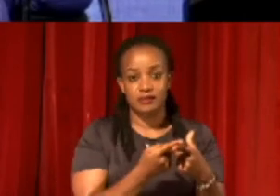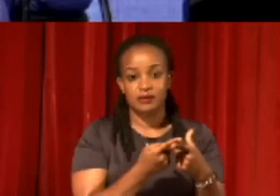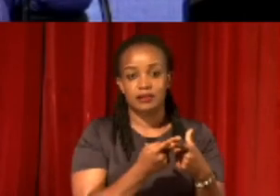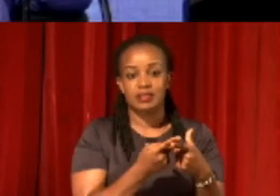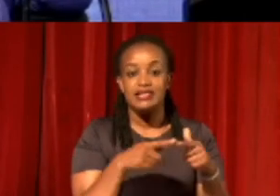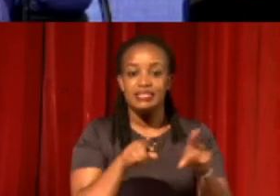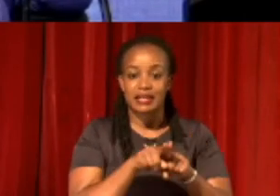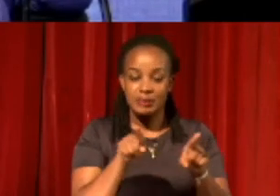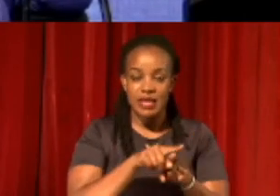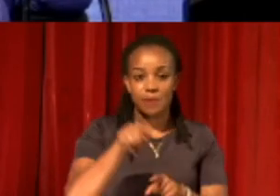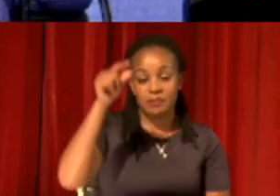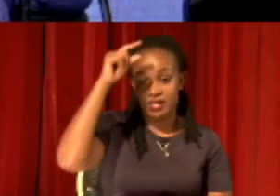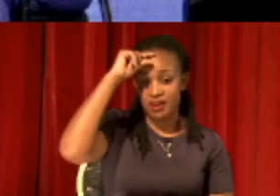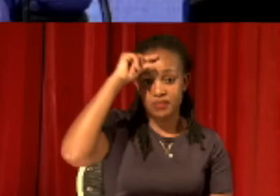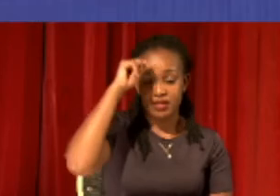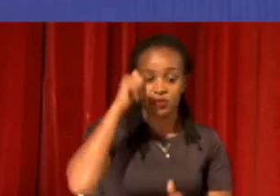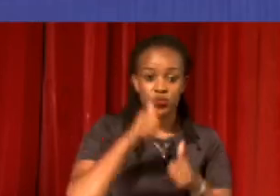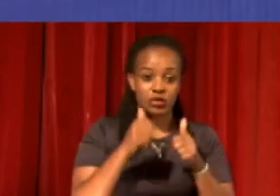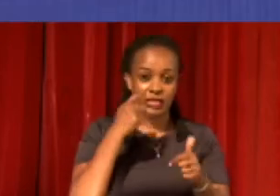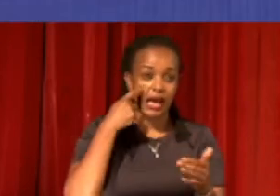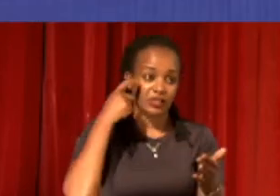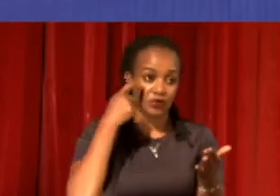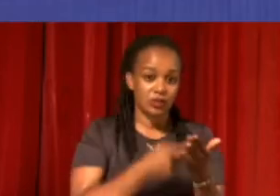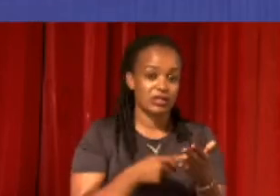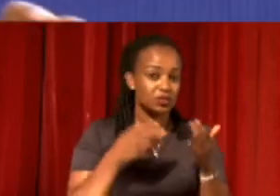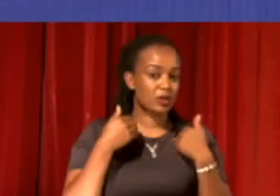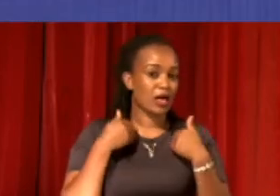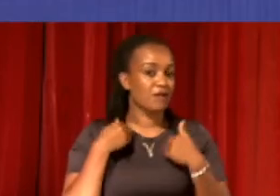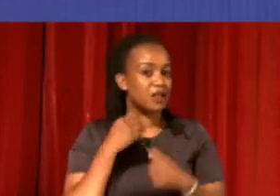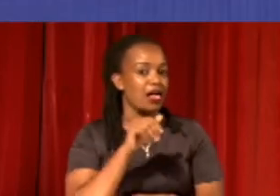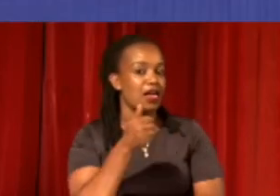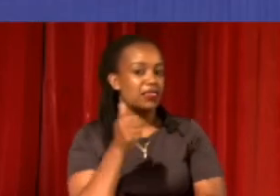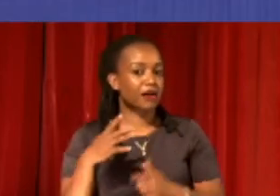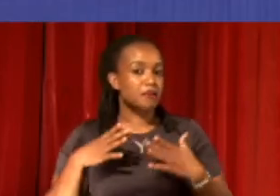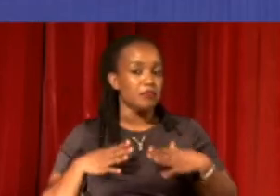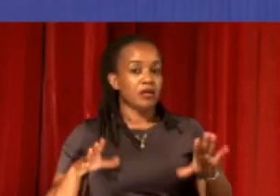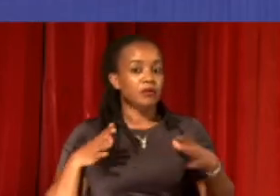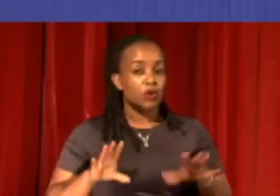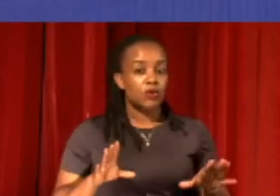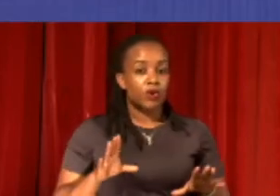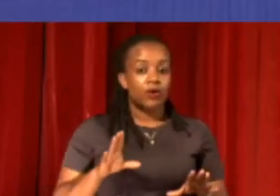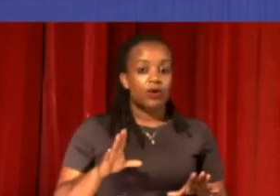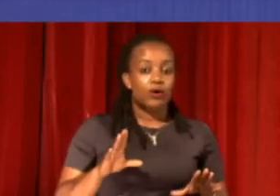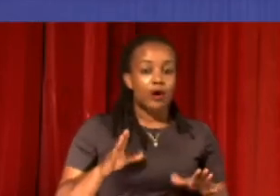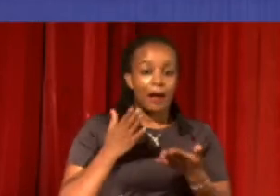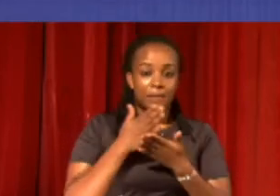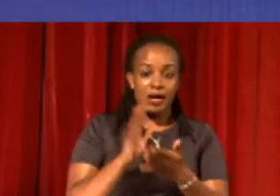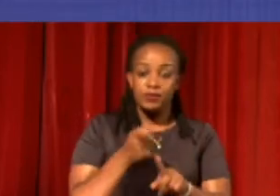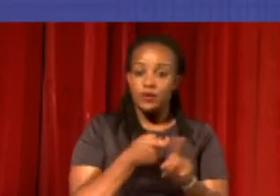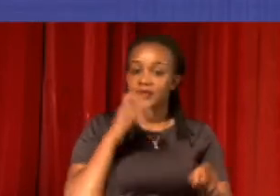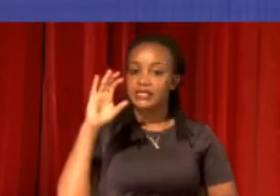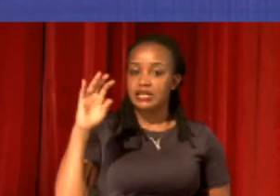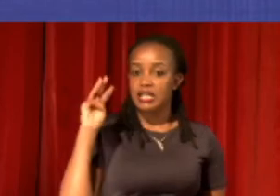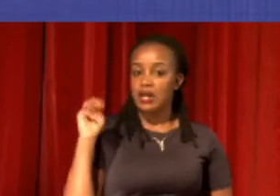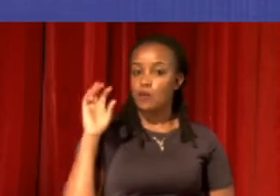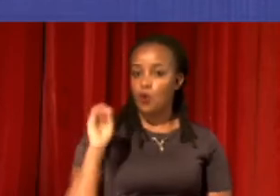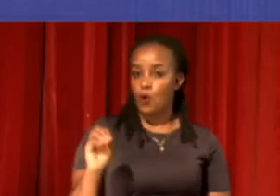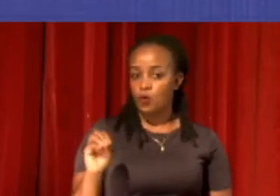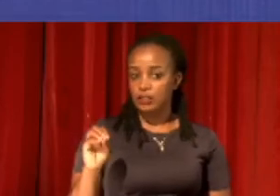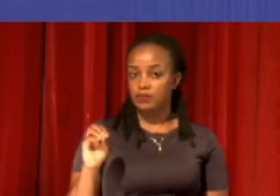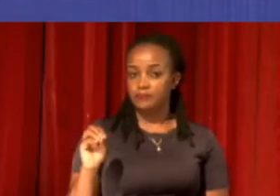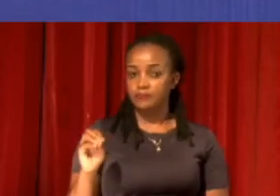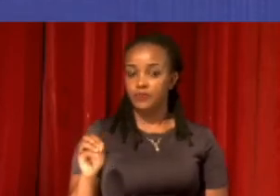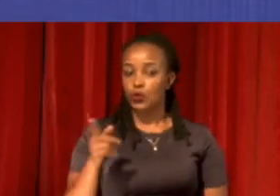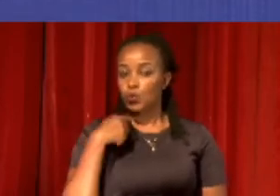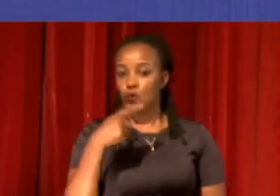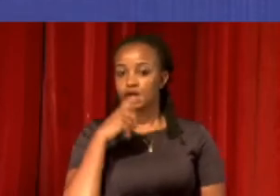government has noticed that there are other people beyond the CMO purview that also need